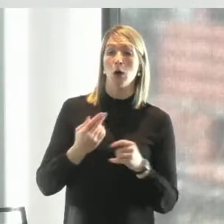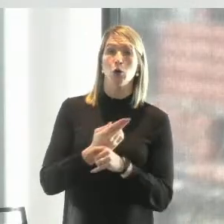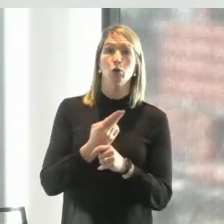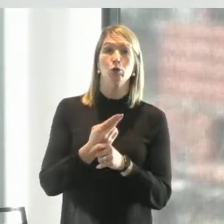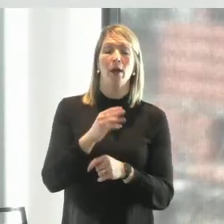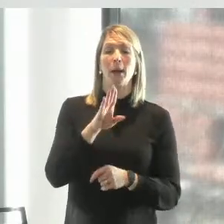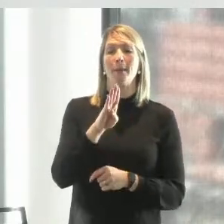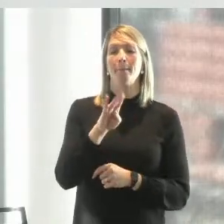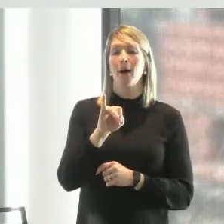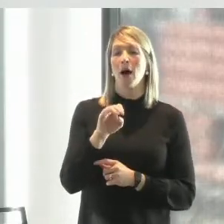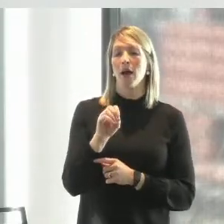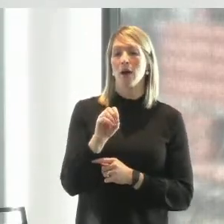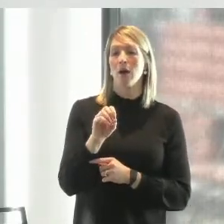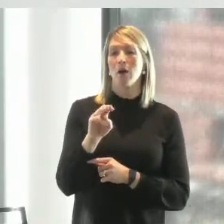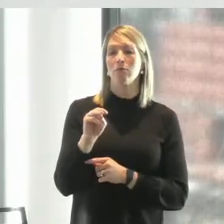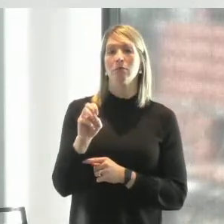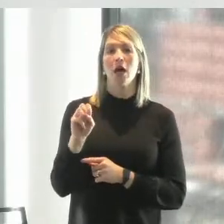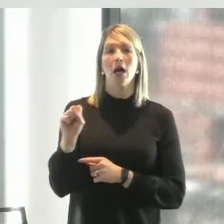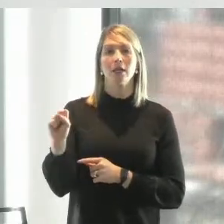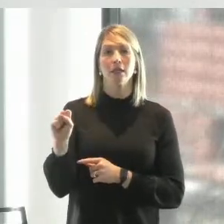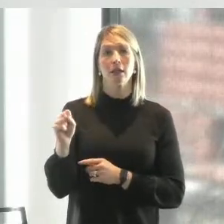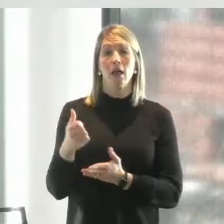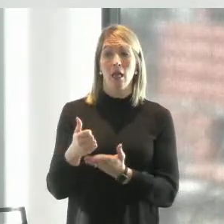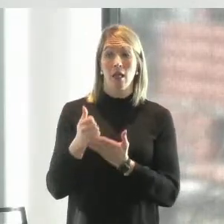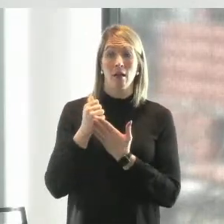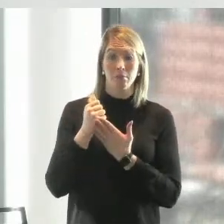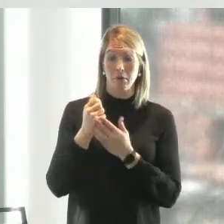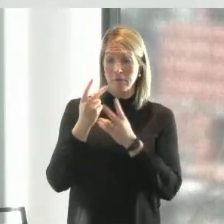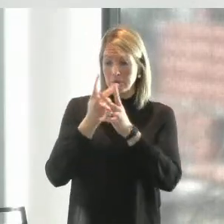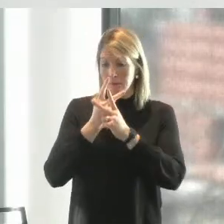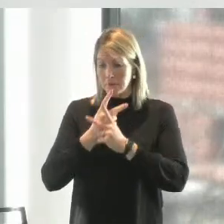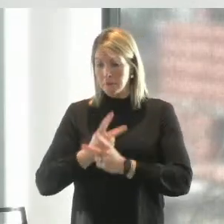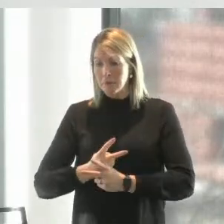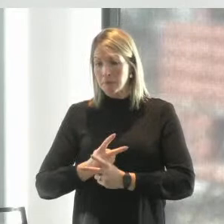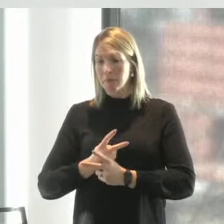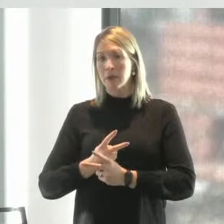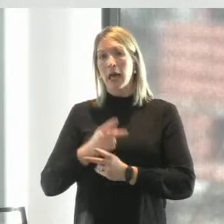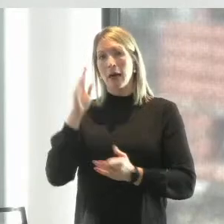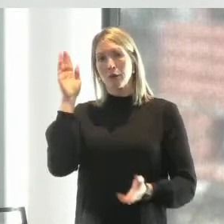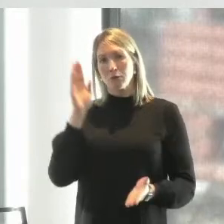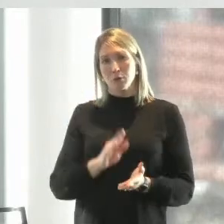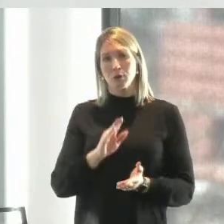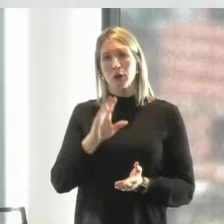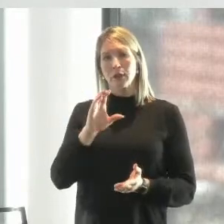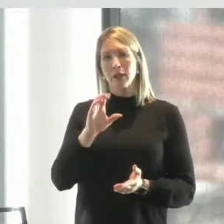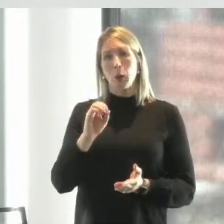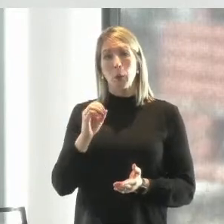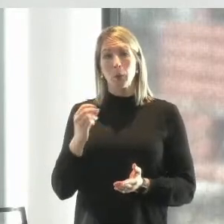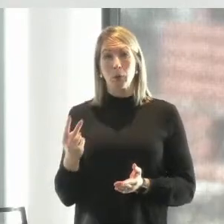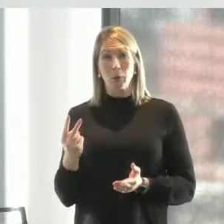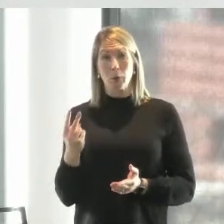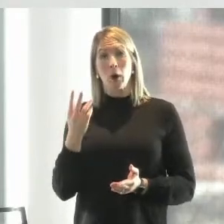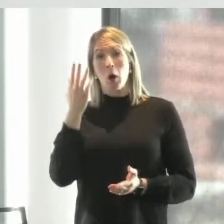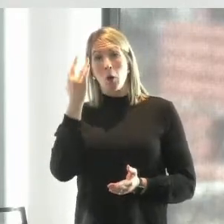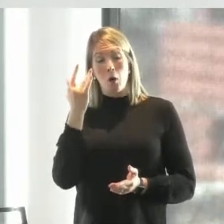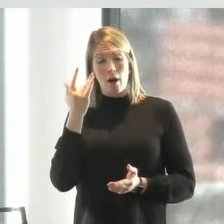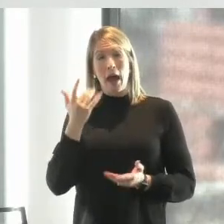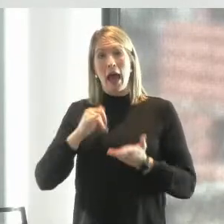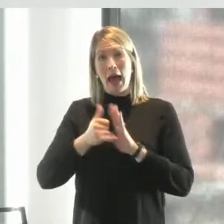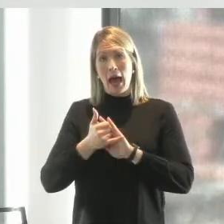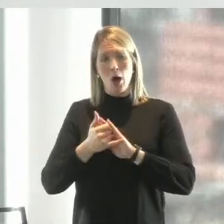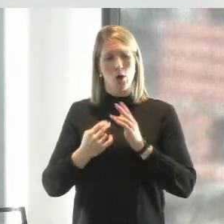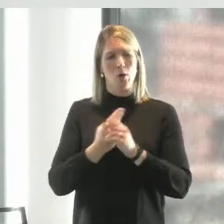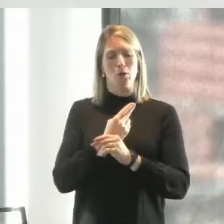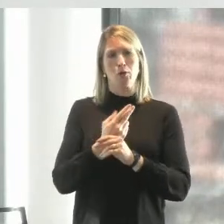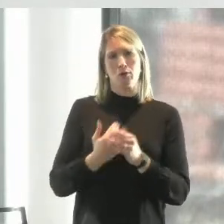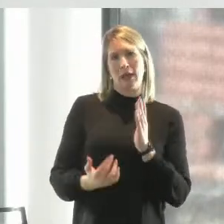of energy, and it's a solution to carbon emissions through the use of technology, new technology. And this wave